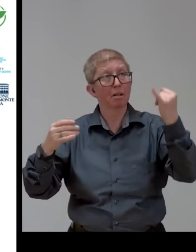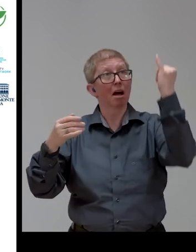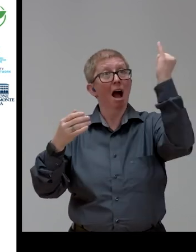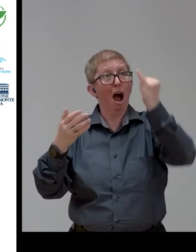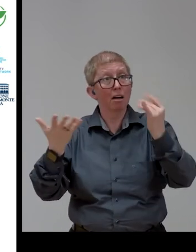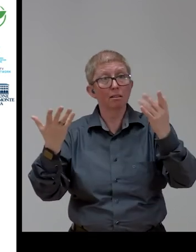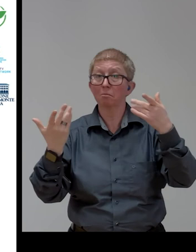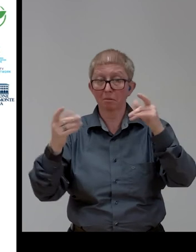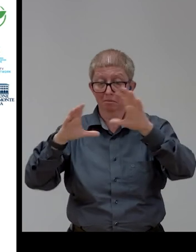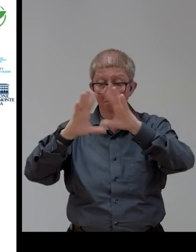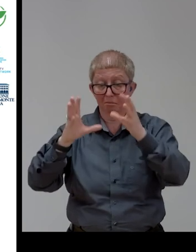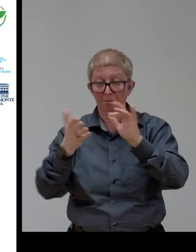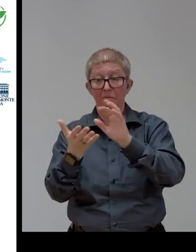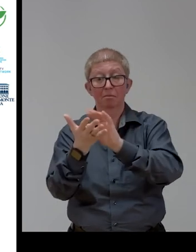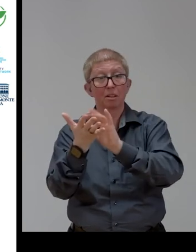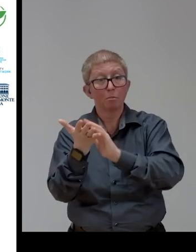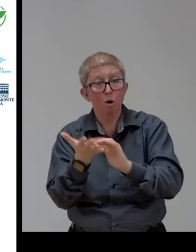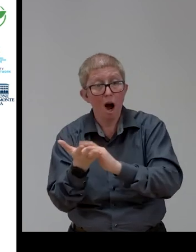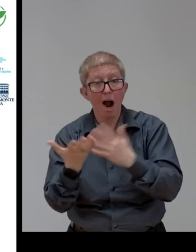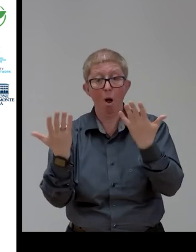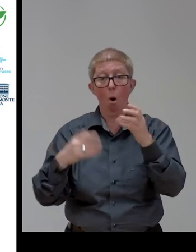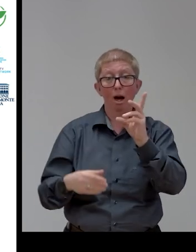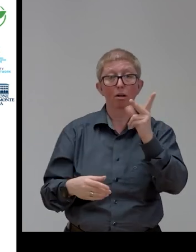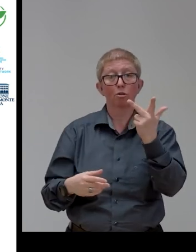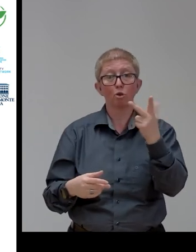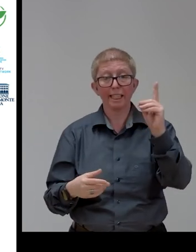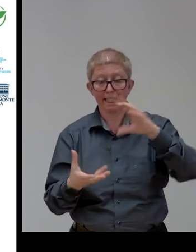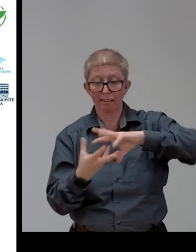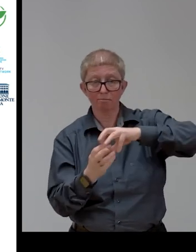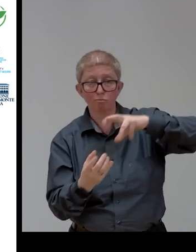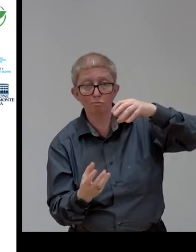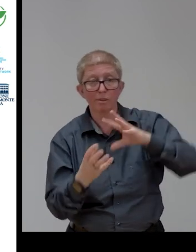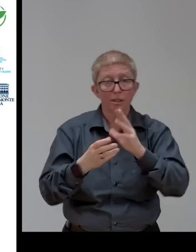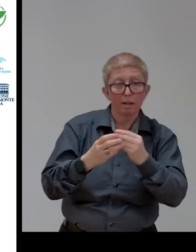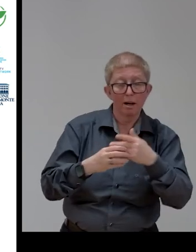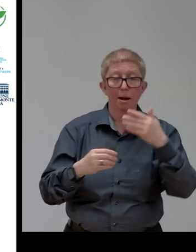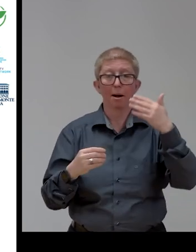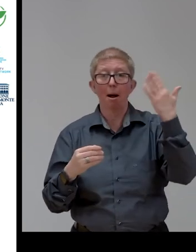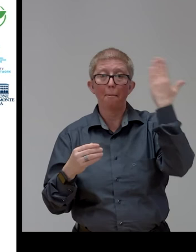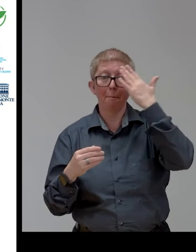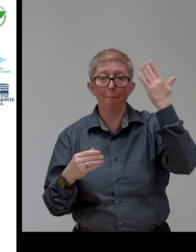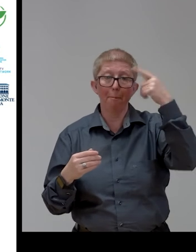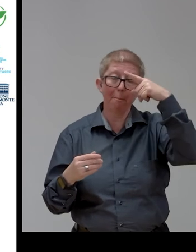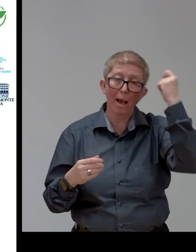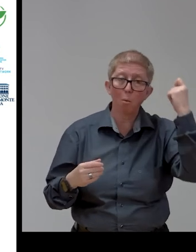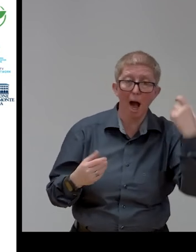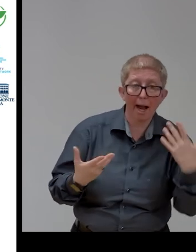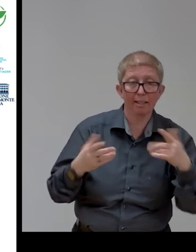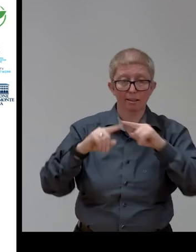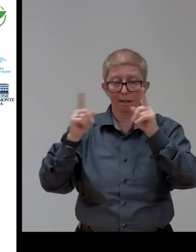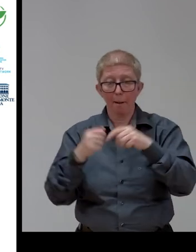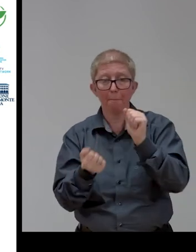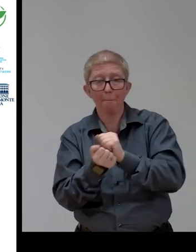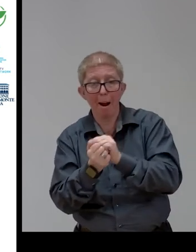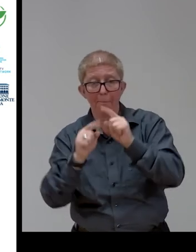prints. We, for example, can use a black and white drawing with special microcapsule paper that give a